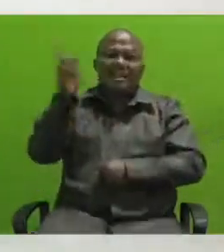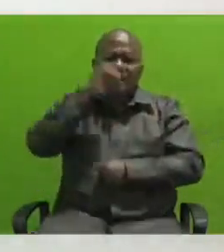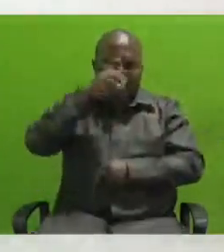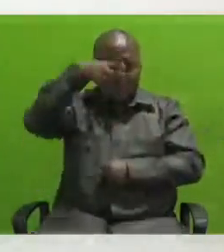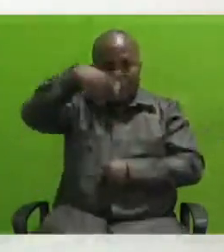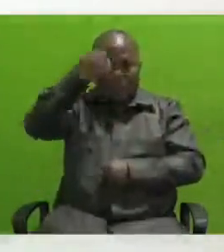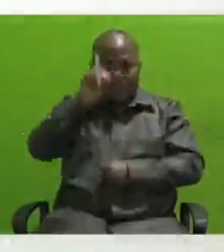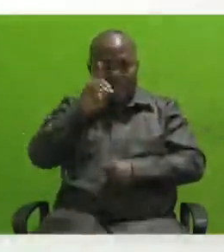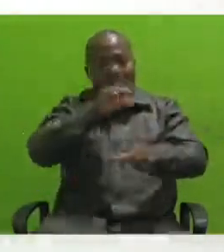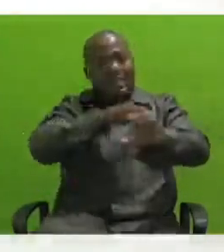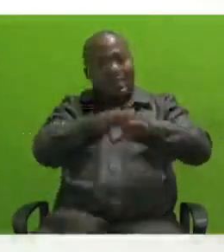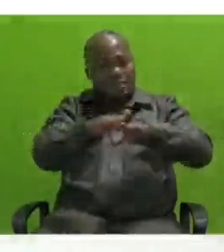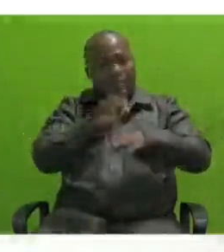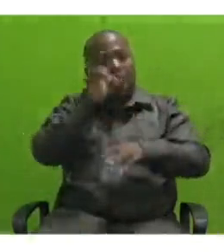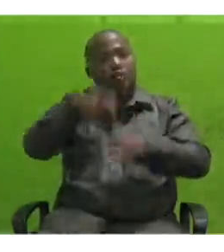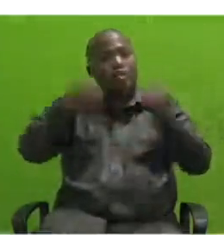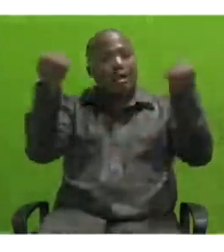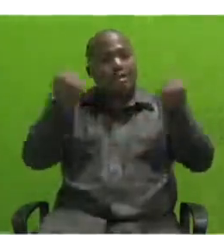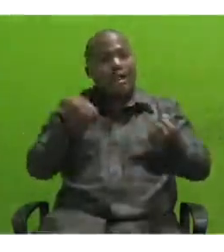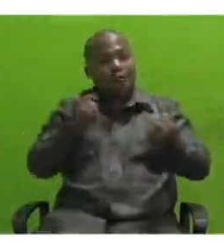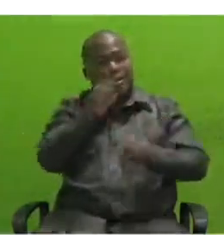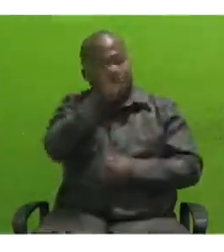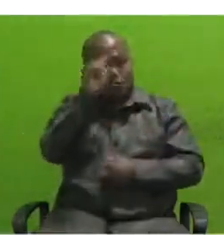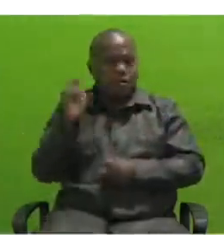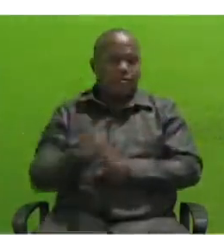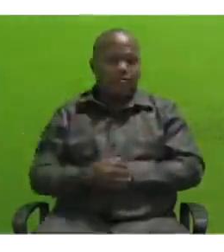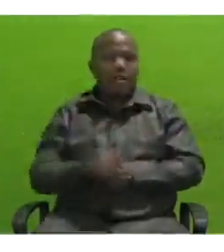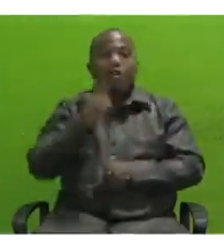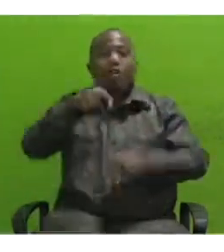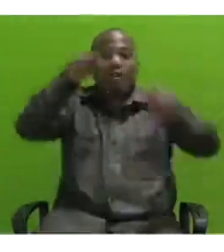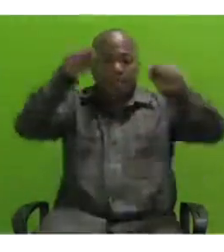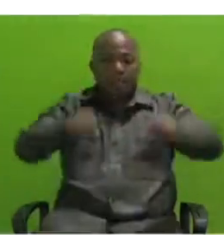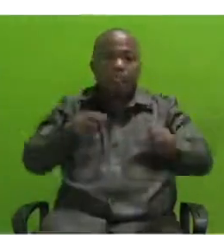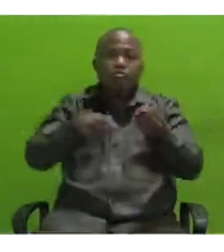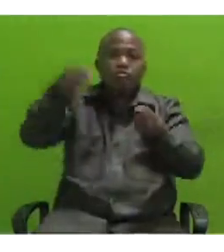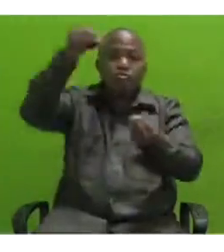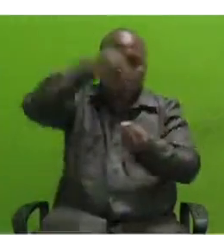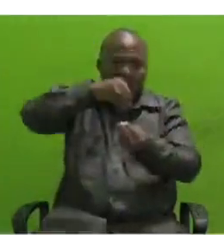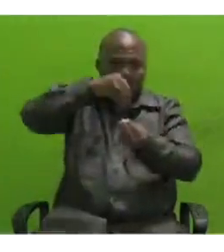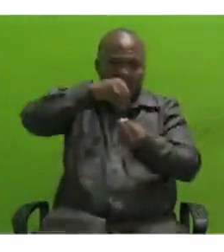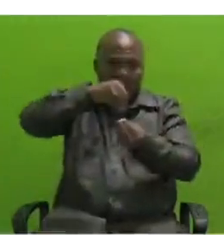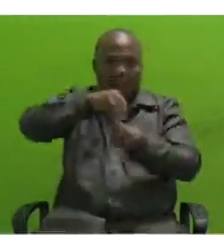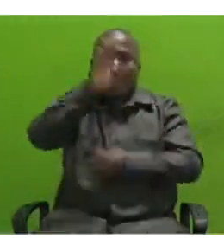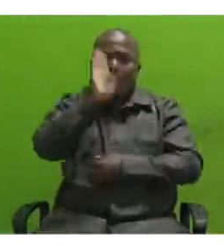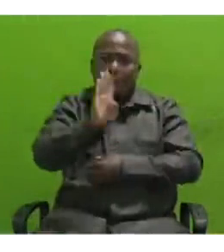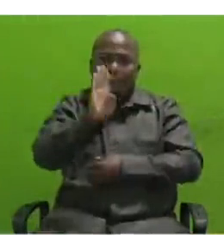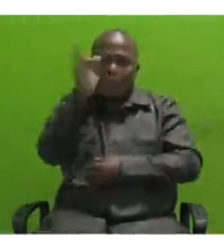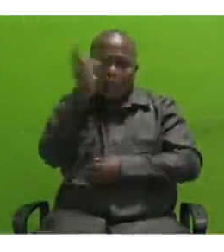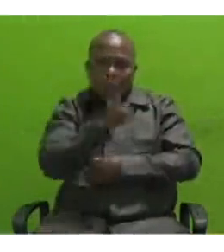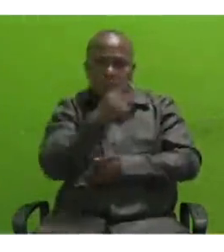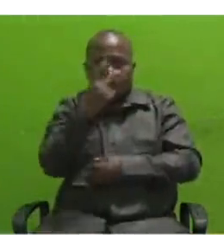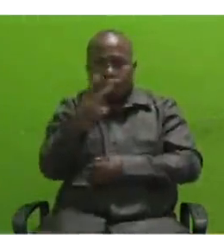expression to be a perfect square, we are supposed to add b over